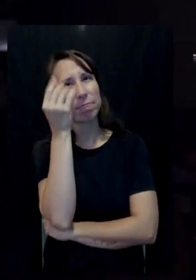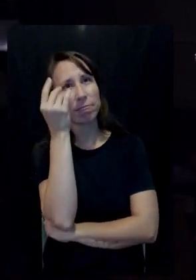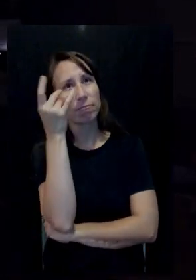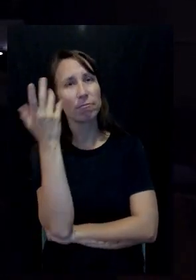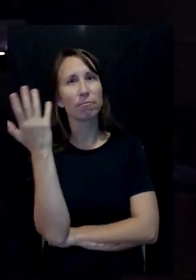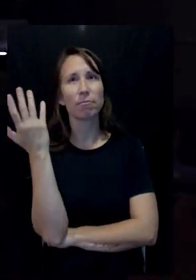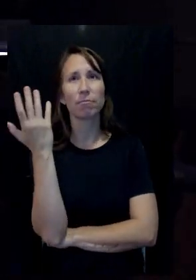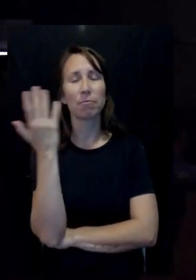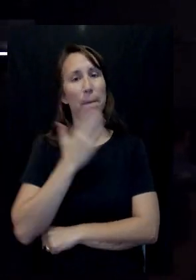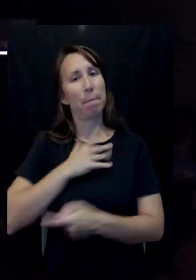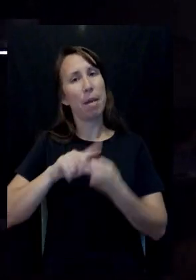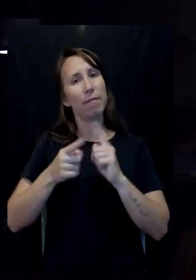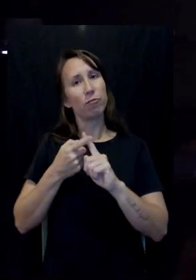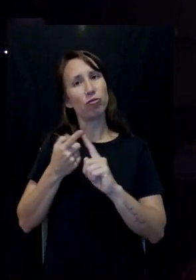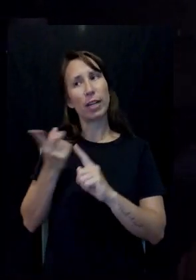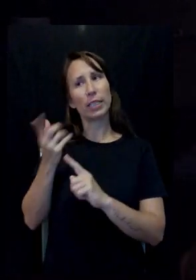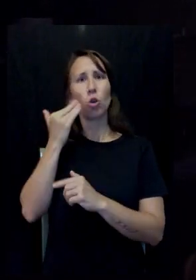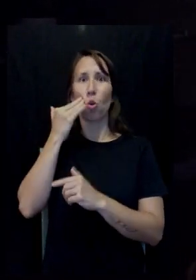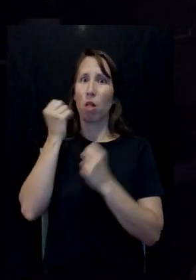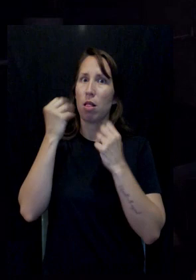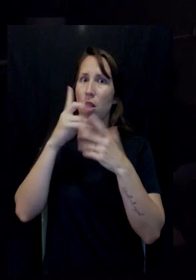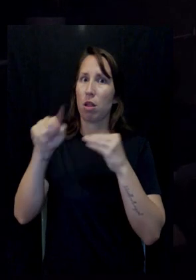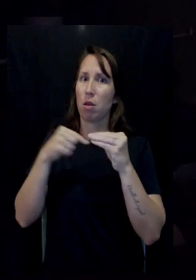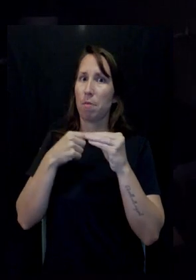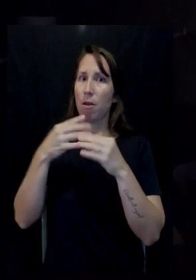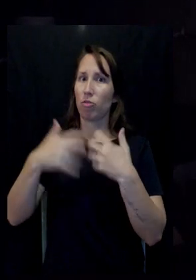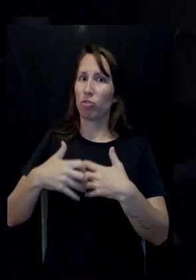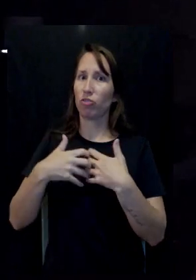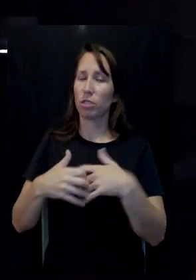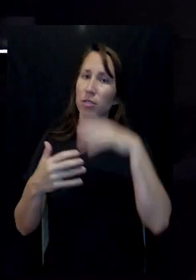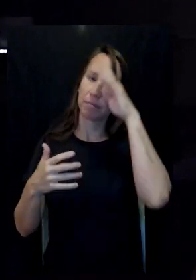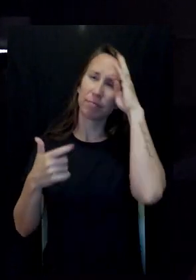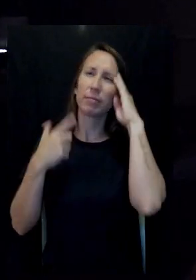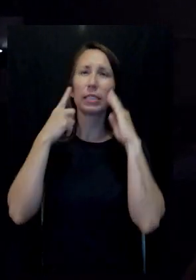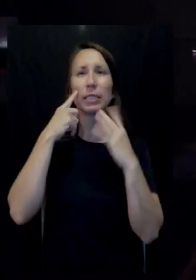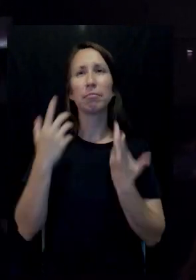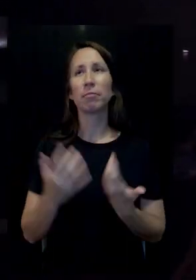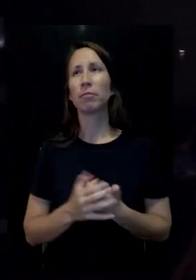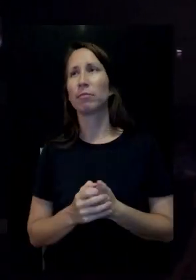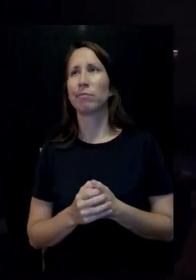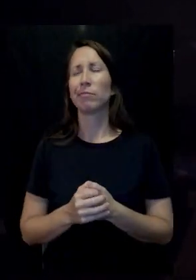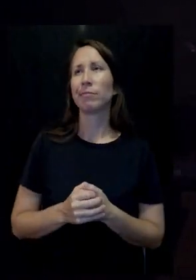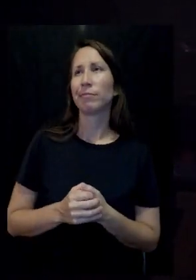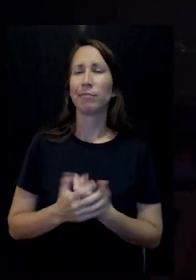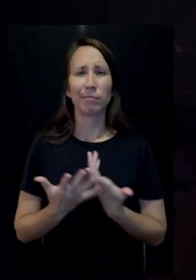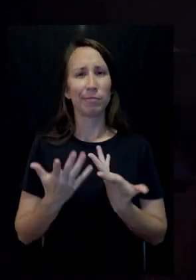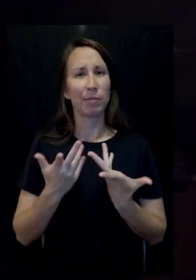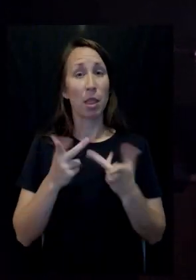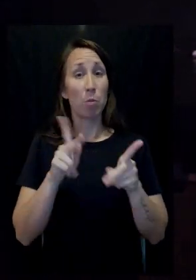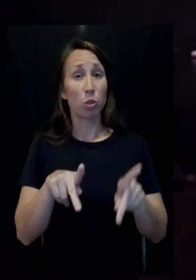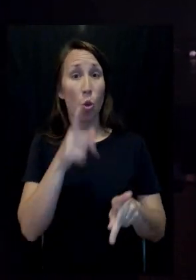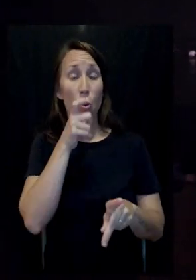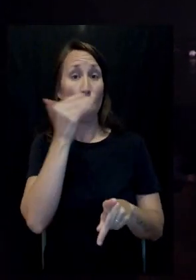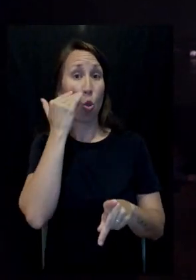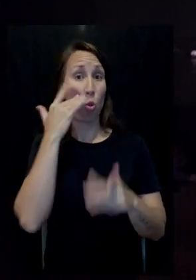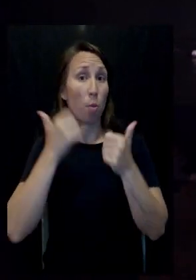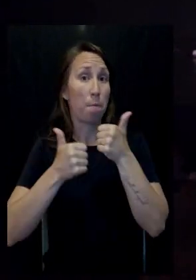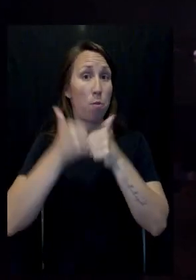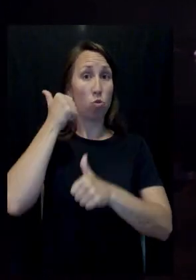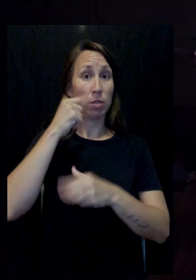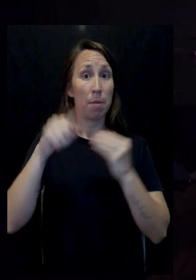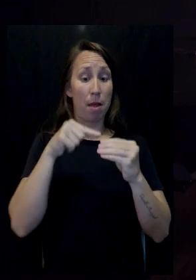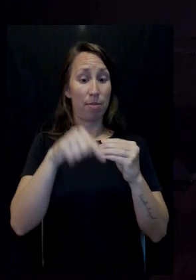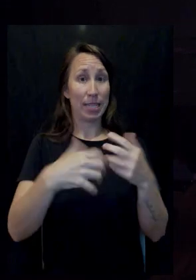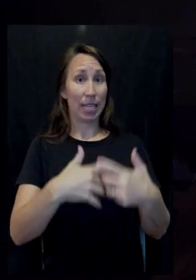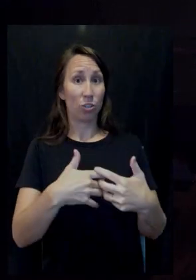And I was thinking, you know, my friend Sean, he knows a lot about these engines. But I was thinking, you know, there's the person who would know the most about